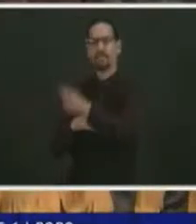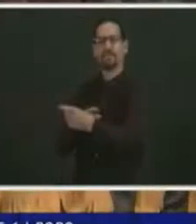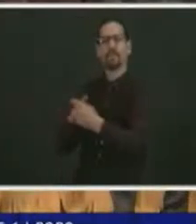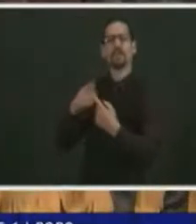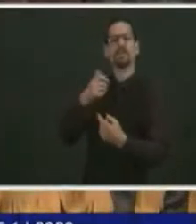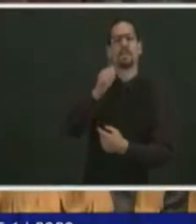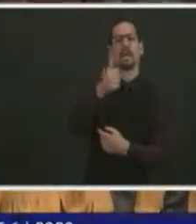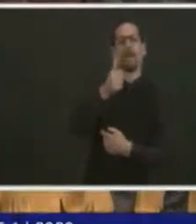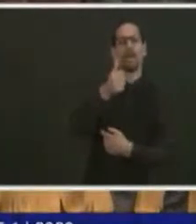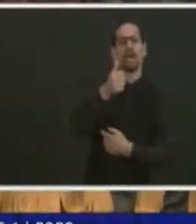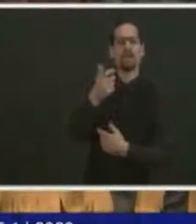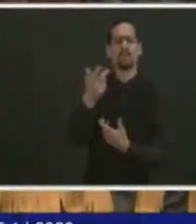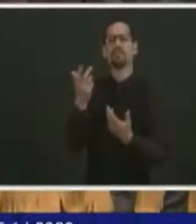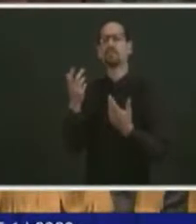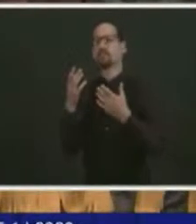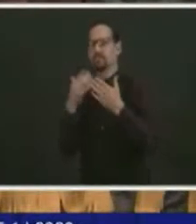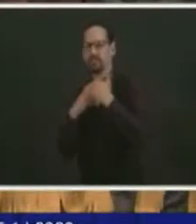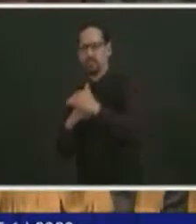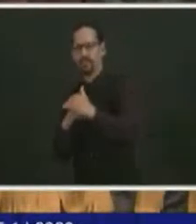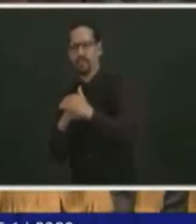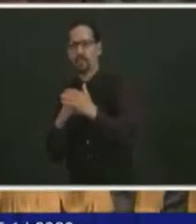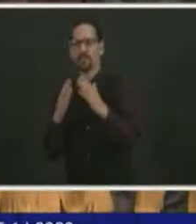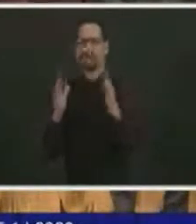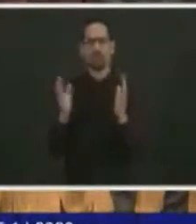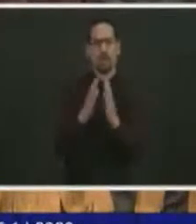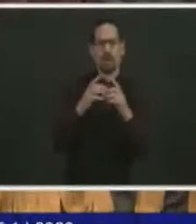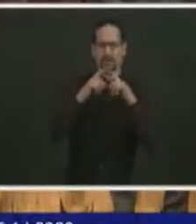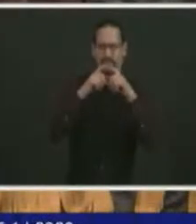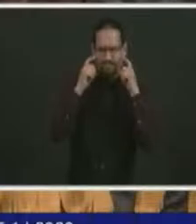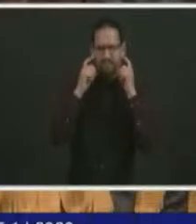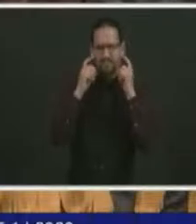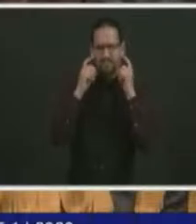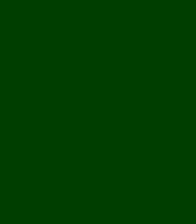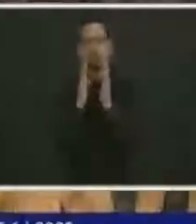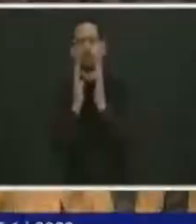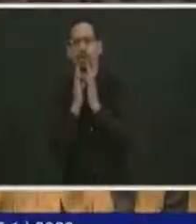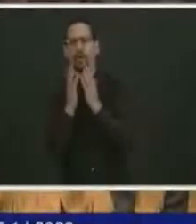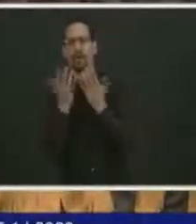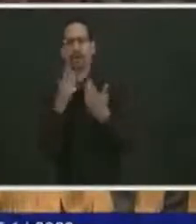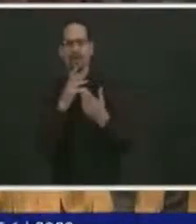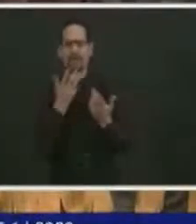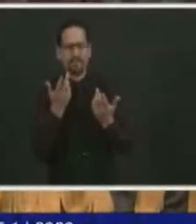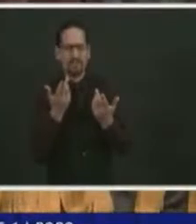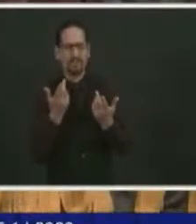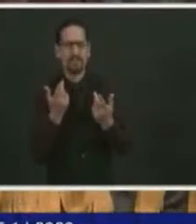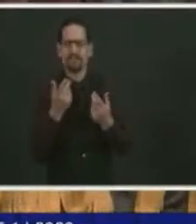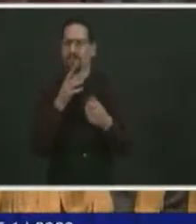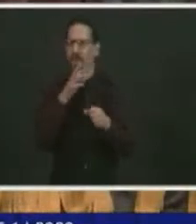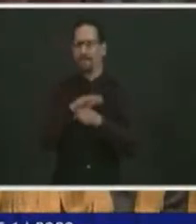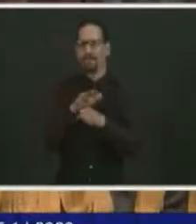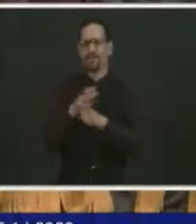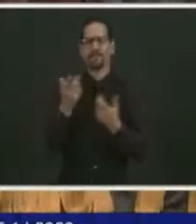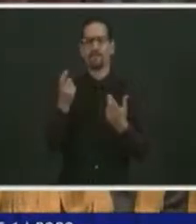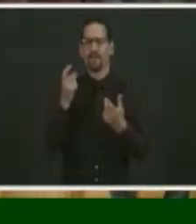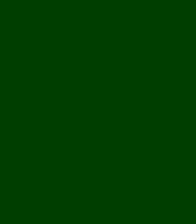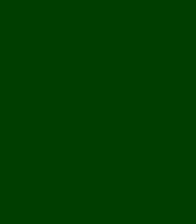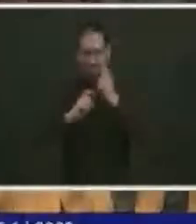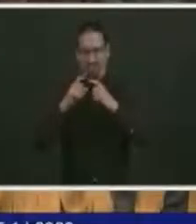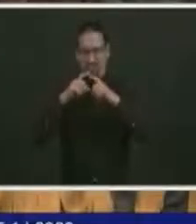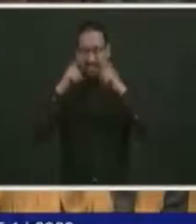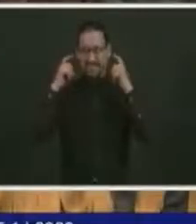a month's supply. At the beginning of the crisis, she donated 6,000 worth of masks, surgical